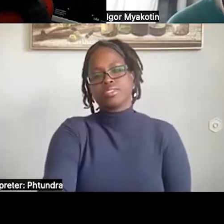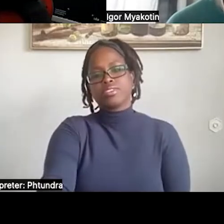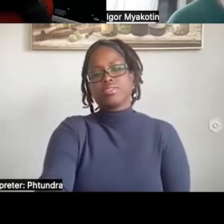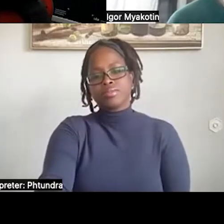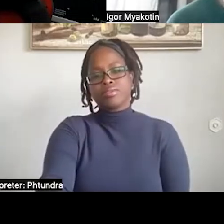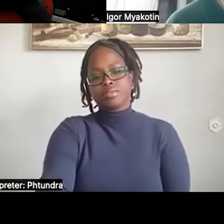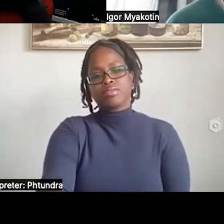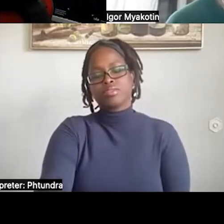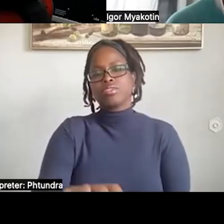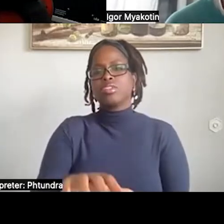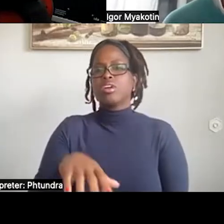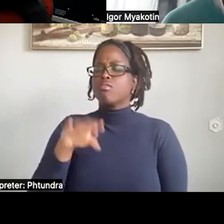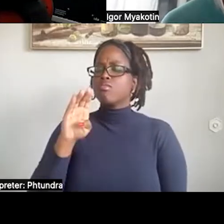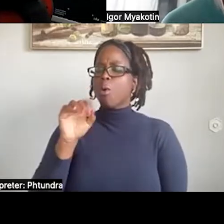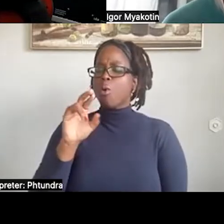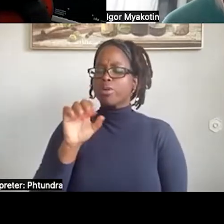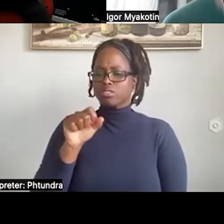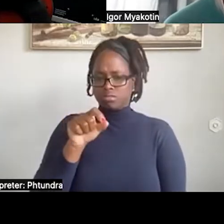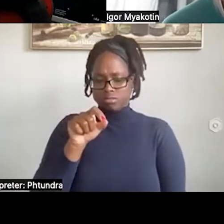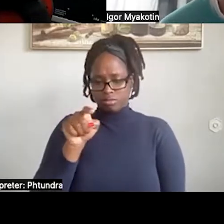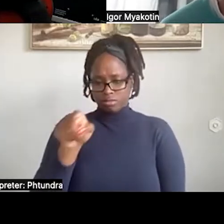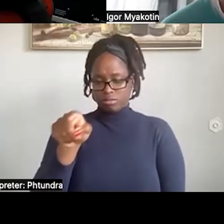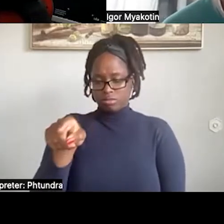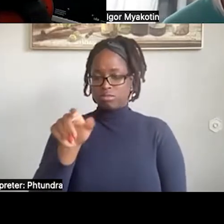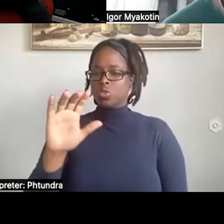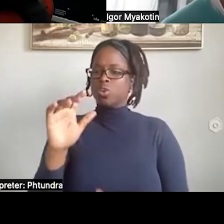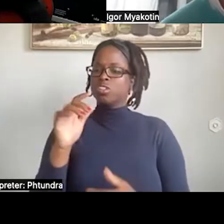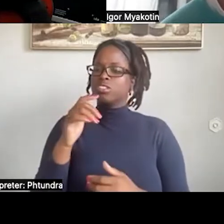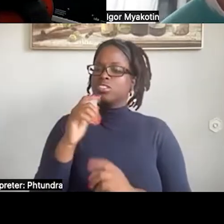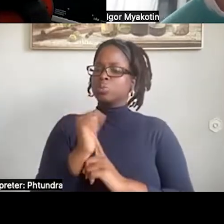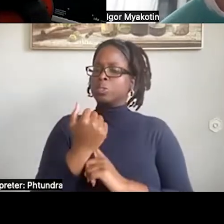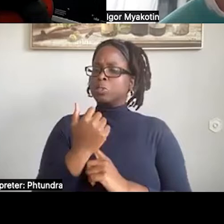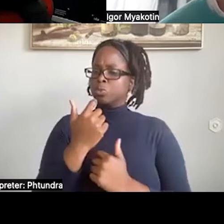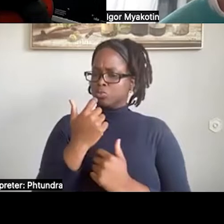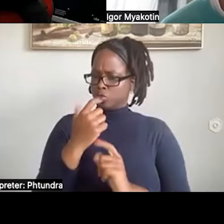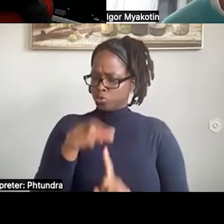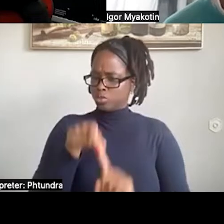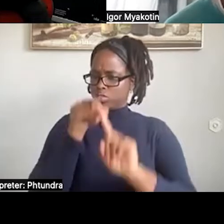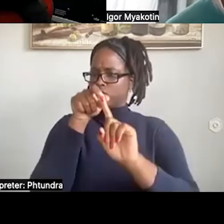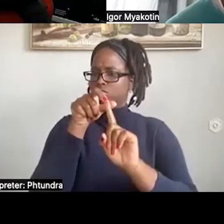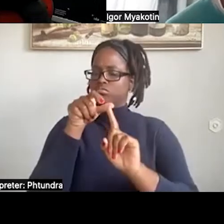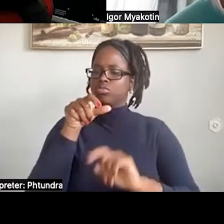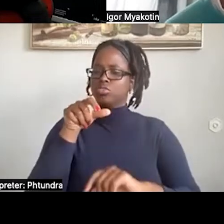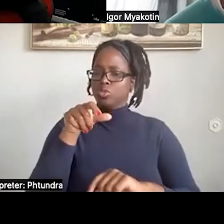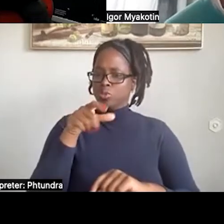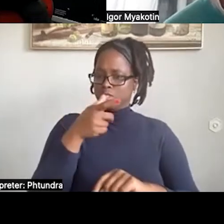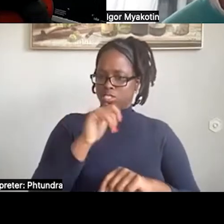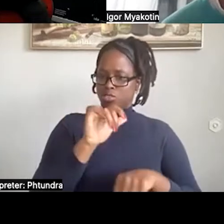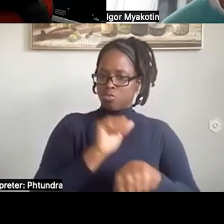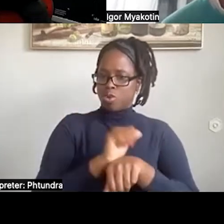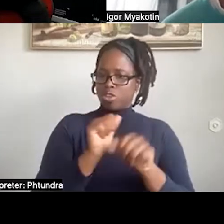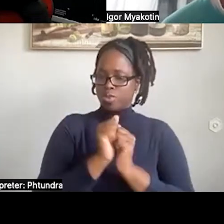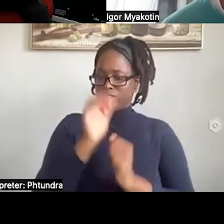So you have a unique situation. You're based in Paris, but you've been working and are working with Cuban filmmakers